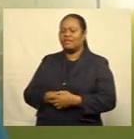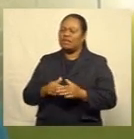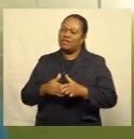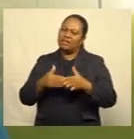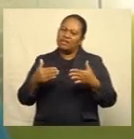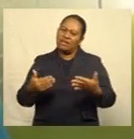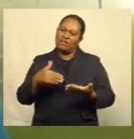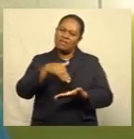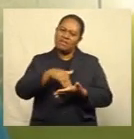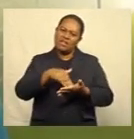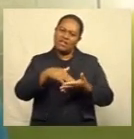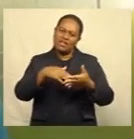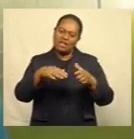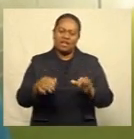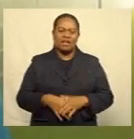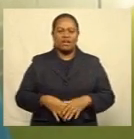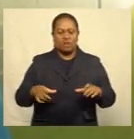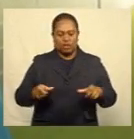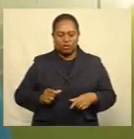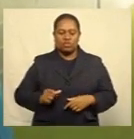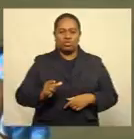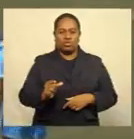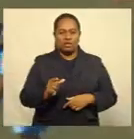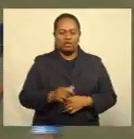channels, and also